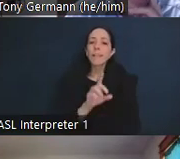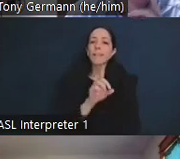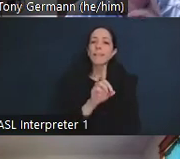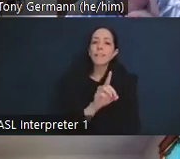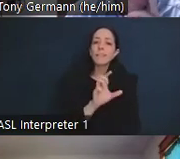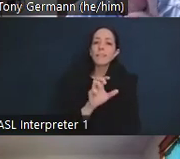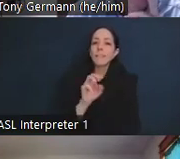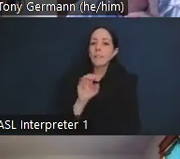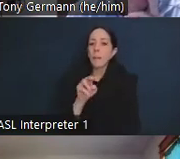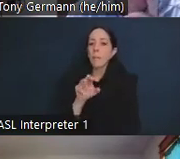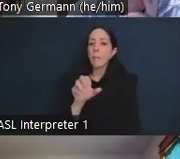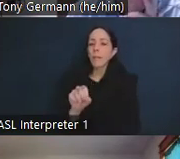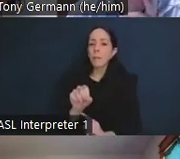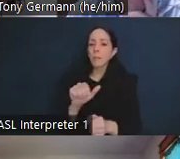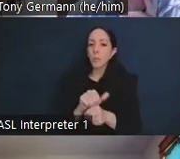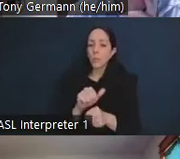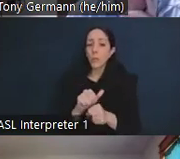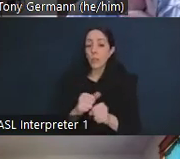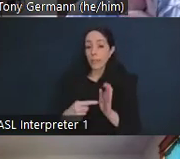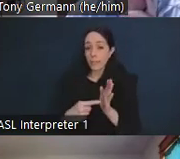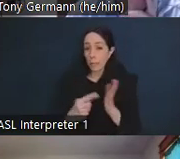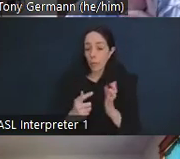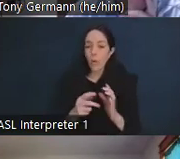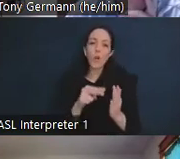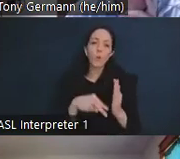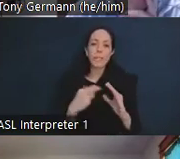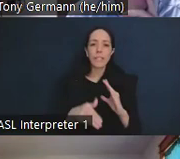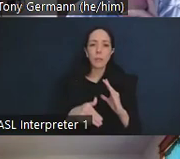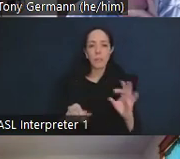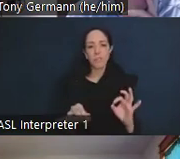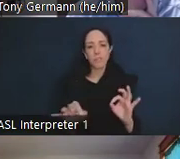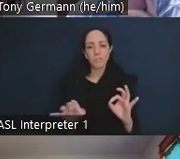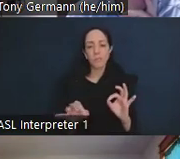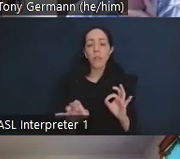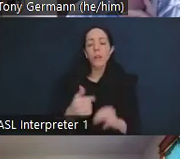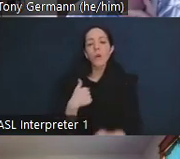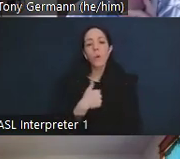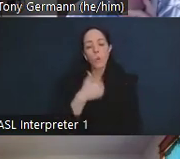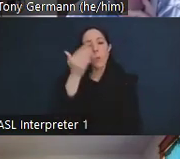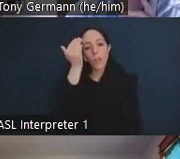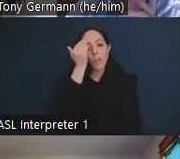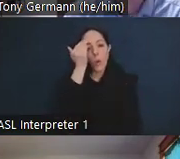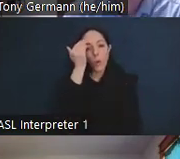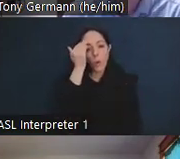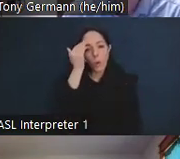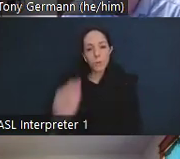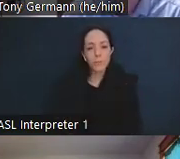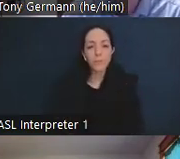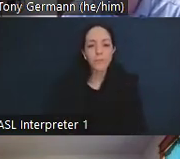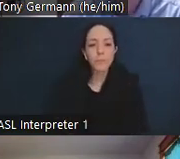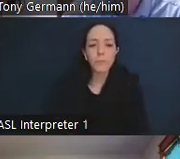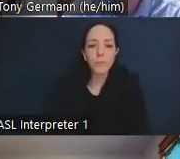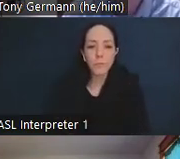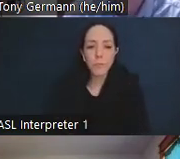emails. And we know that there's the possibility that people are differently abled, and